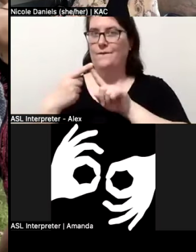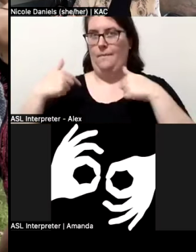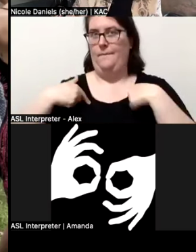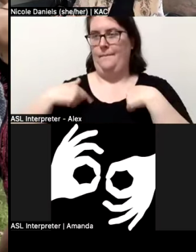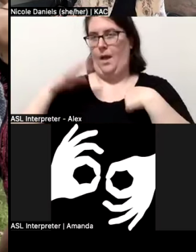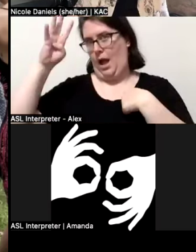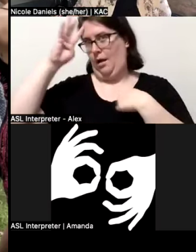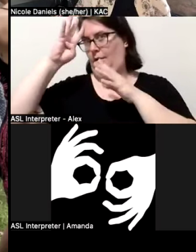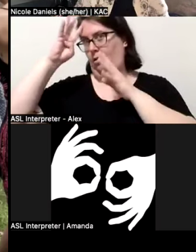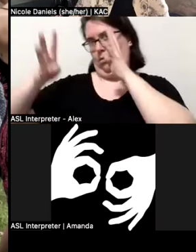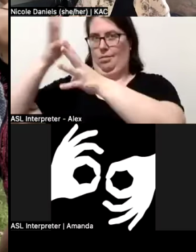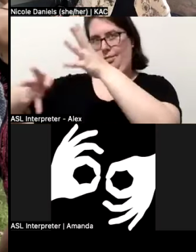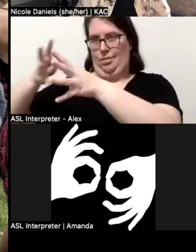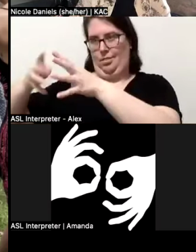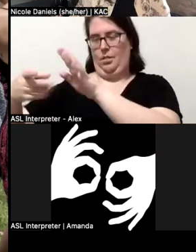people's ideas.